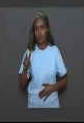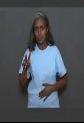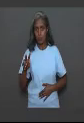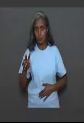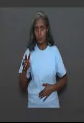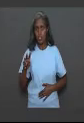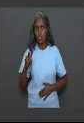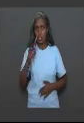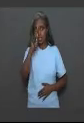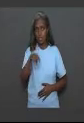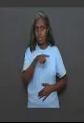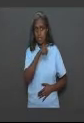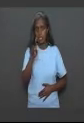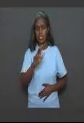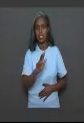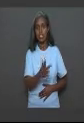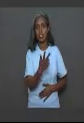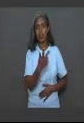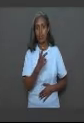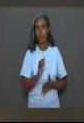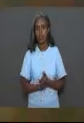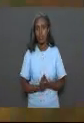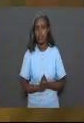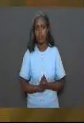-2 in the third quadrant.